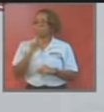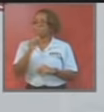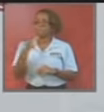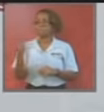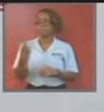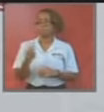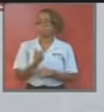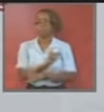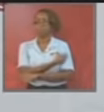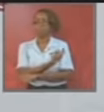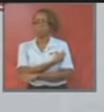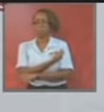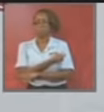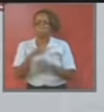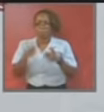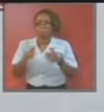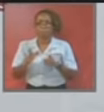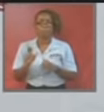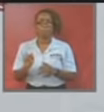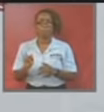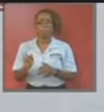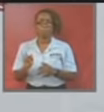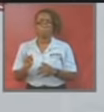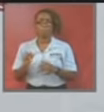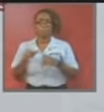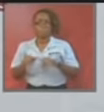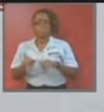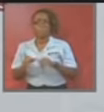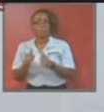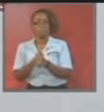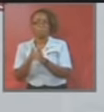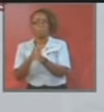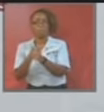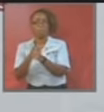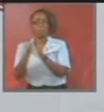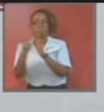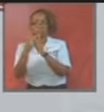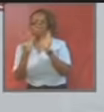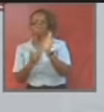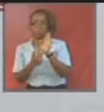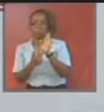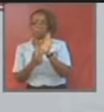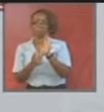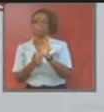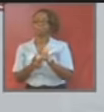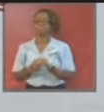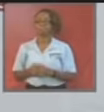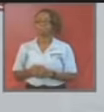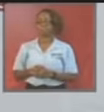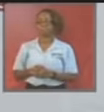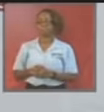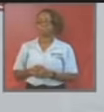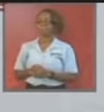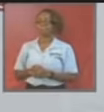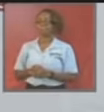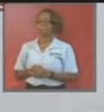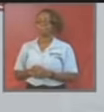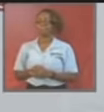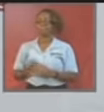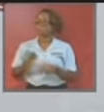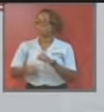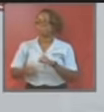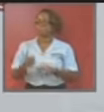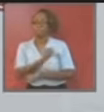other public health measures that we have been advocating. So it adds a tool, it adds a layer of protection, it helps to protect those that are